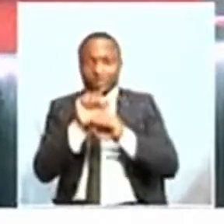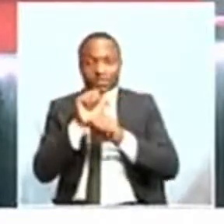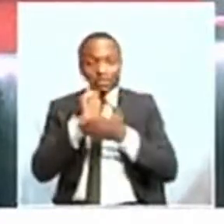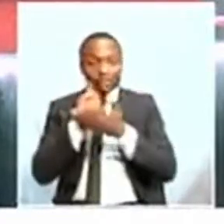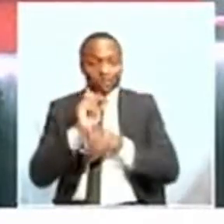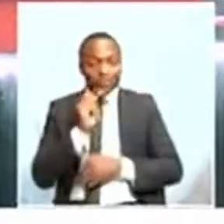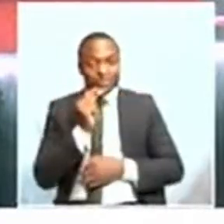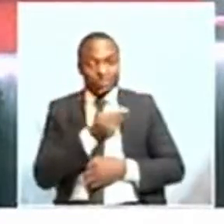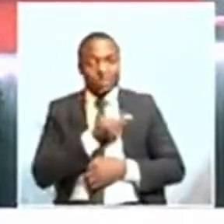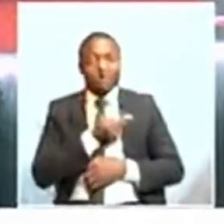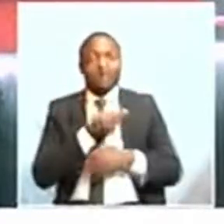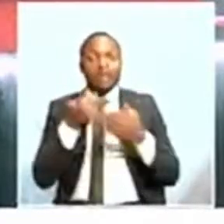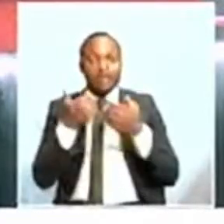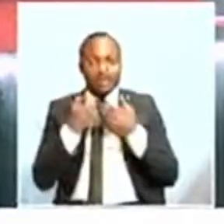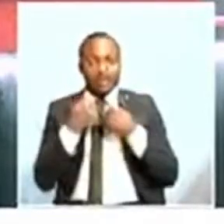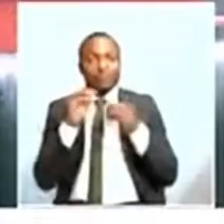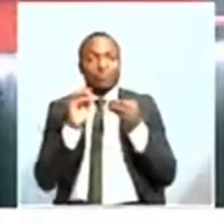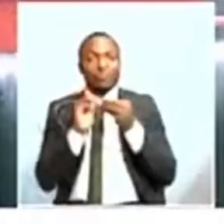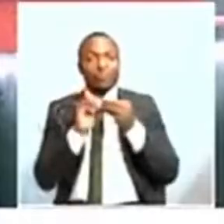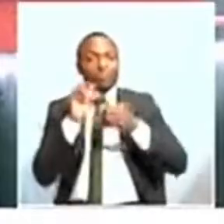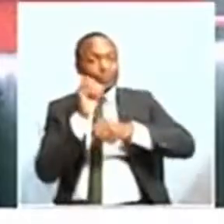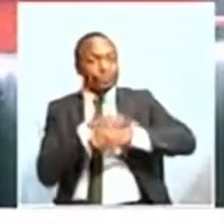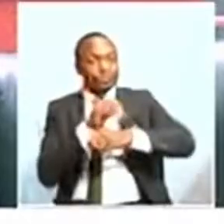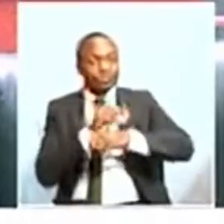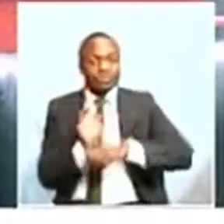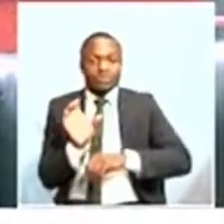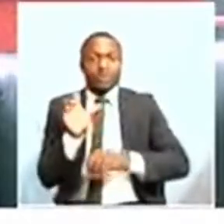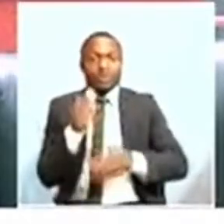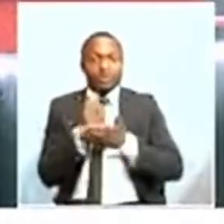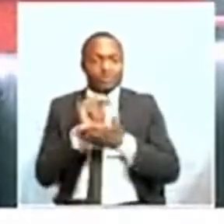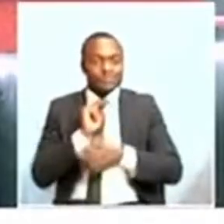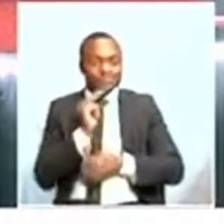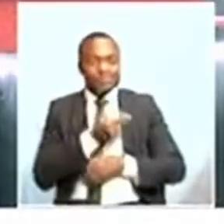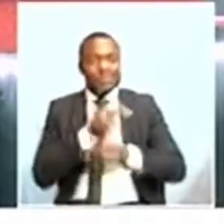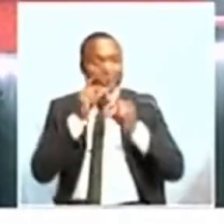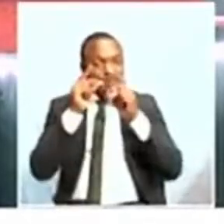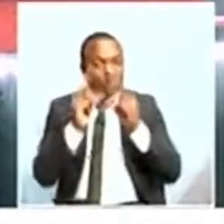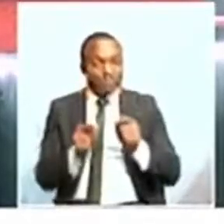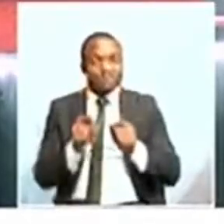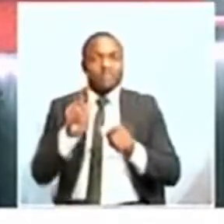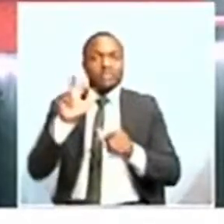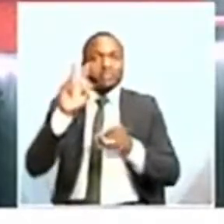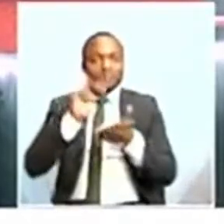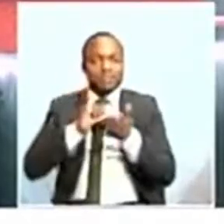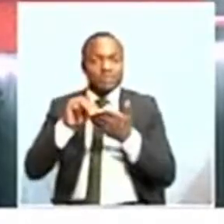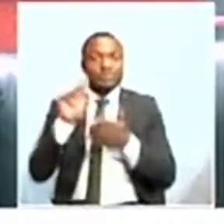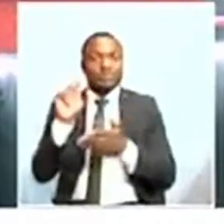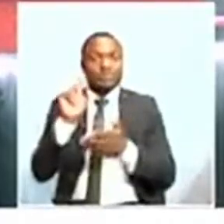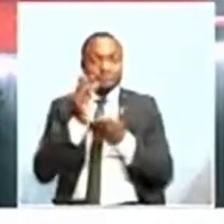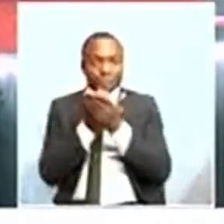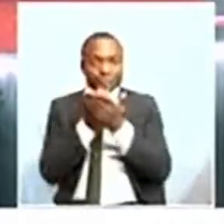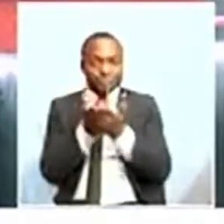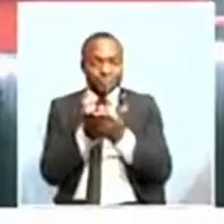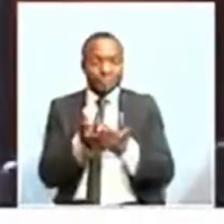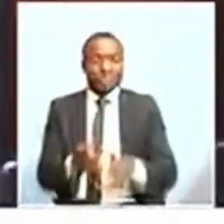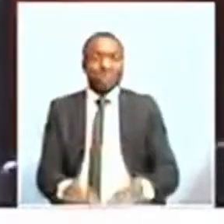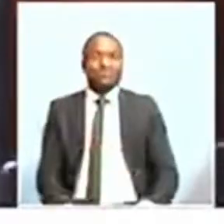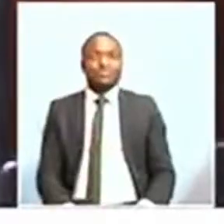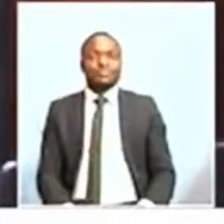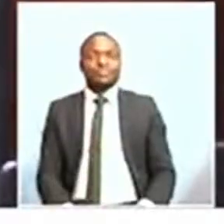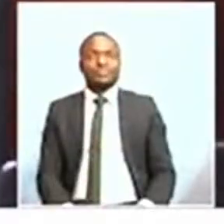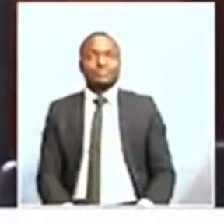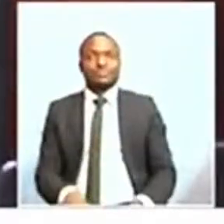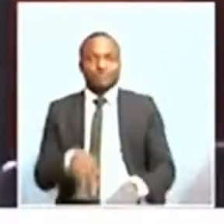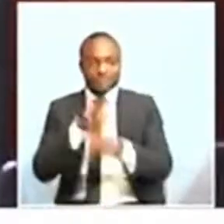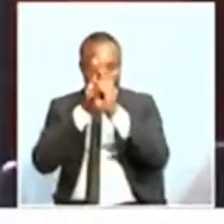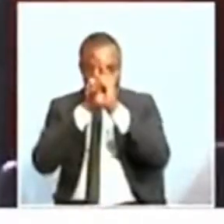us attract more investment in the sector to help us rush towards the 3 million tons. I submit, Madam Speaker. Thank